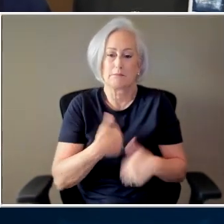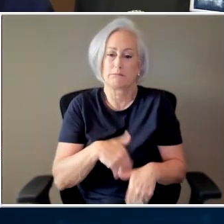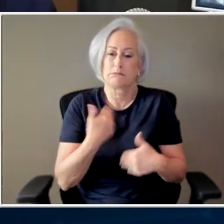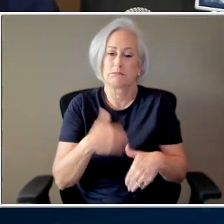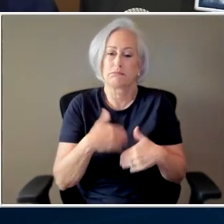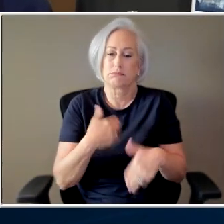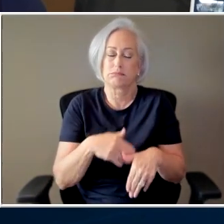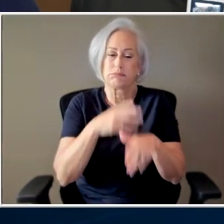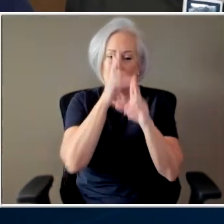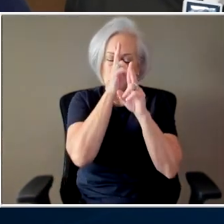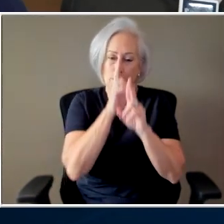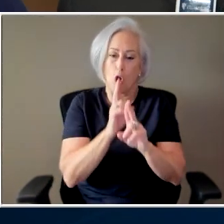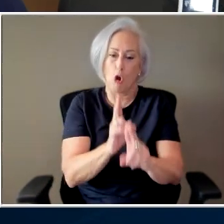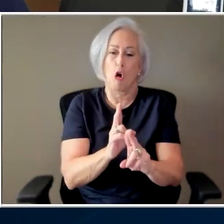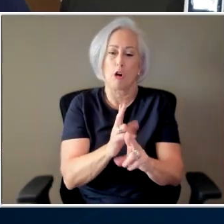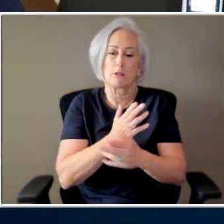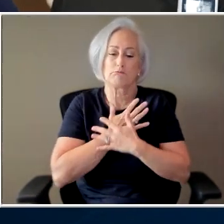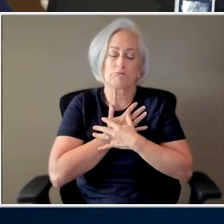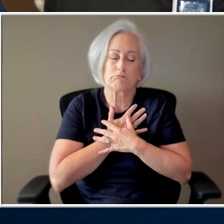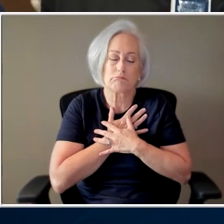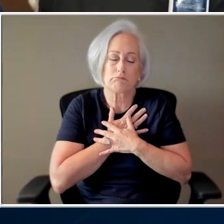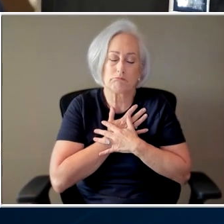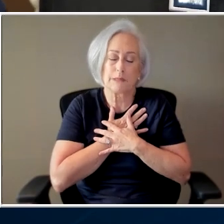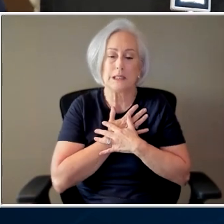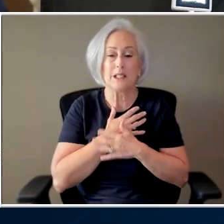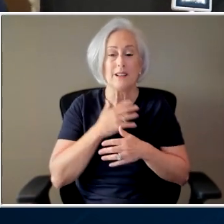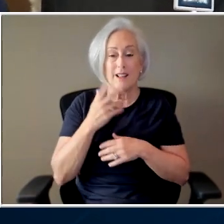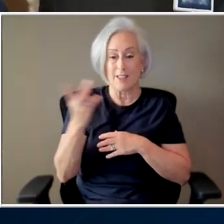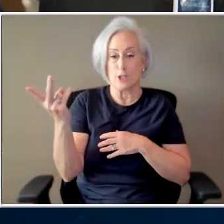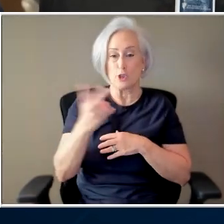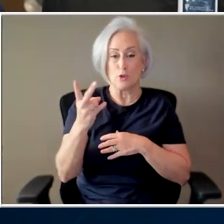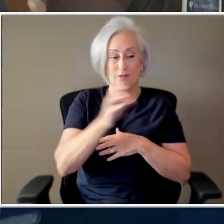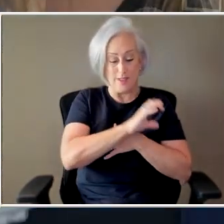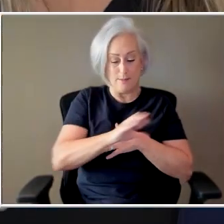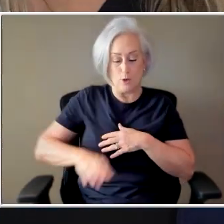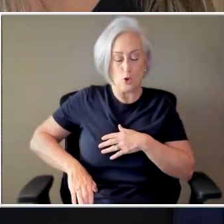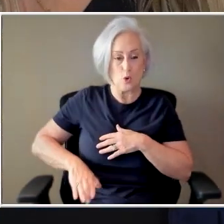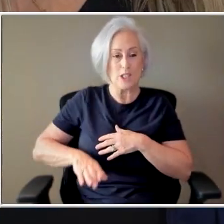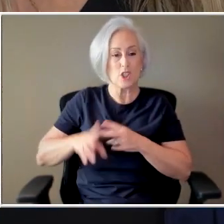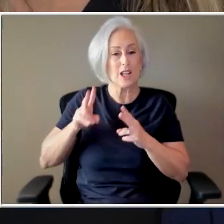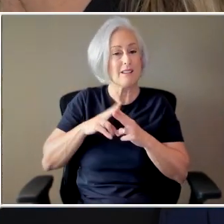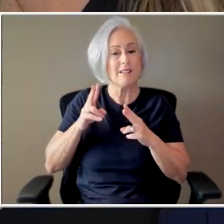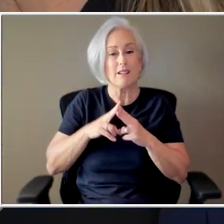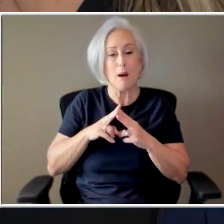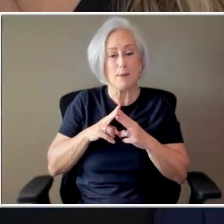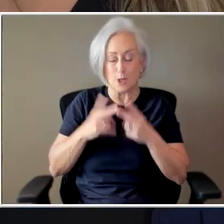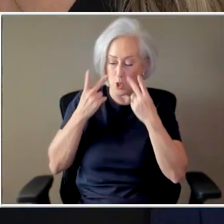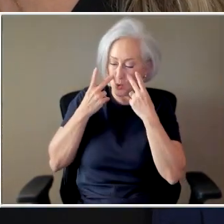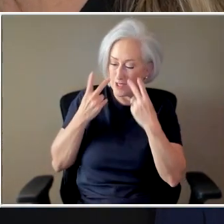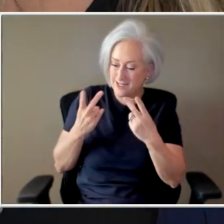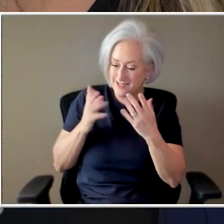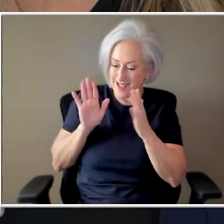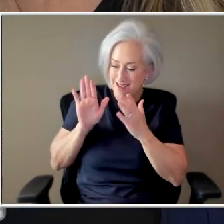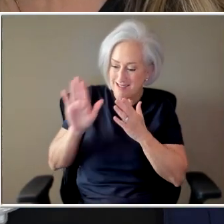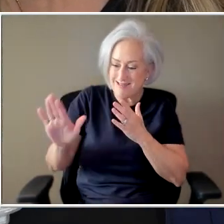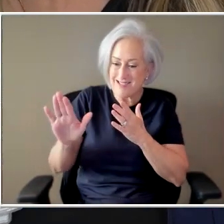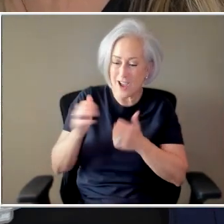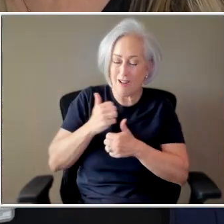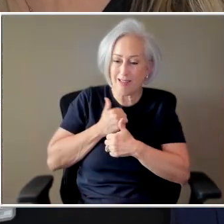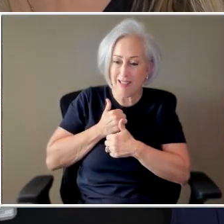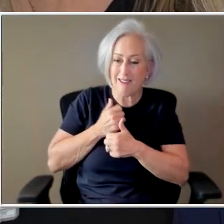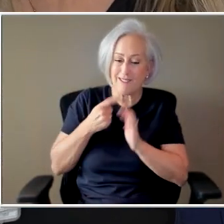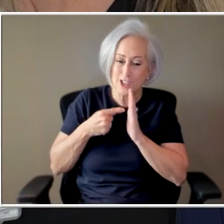and that their love was for that day. They're a Christian couple, so their love was like a visible sign of God's love for us that day. So that's a